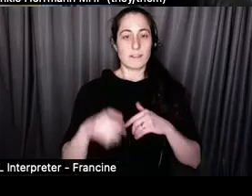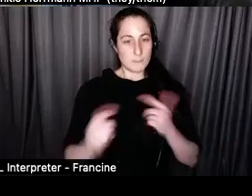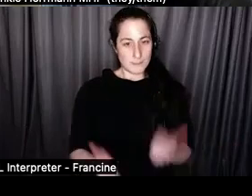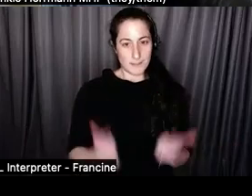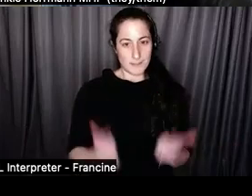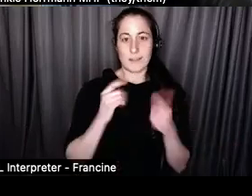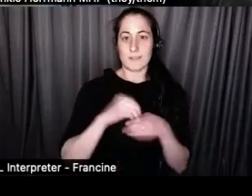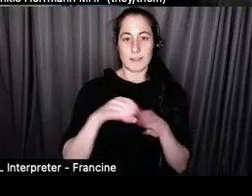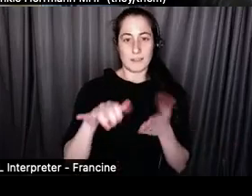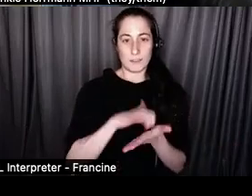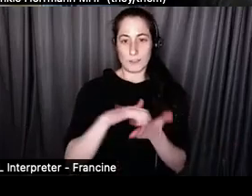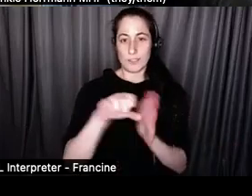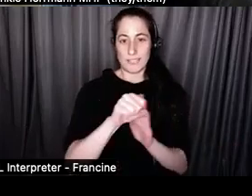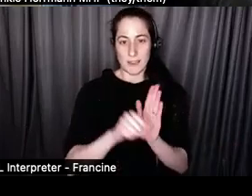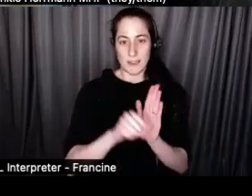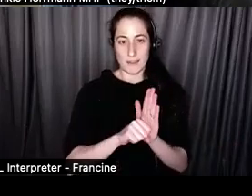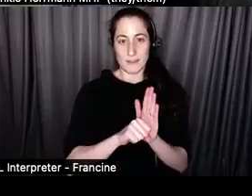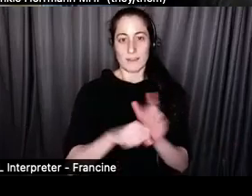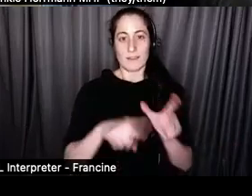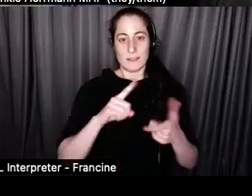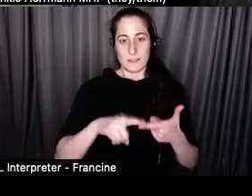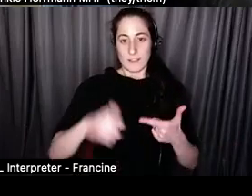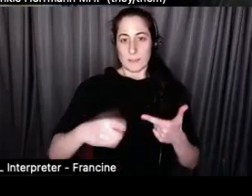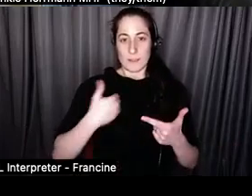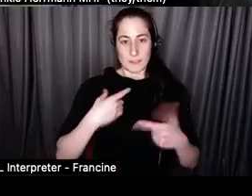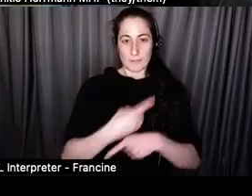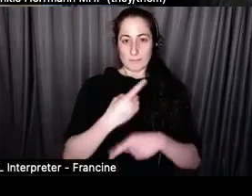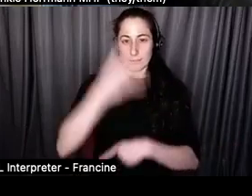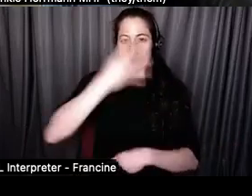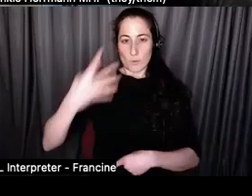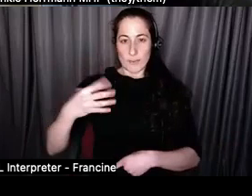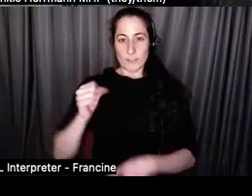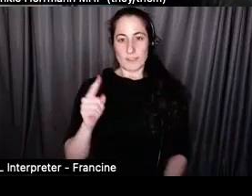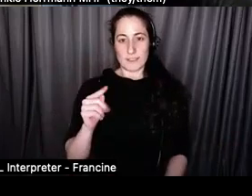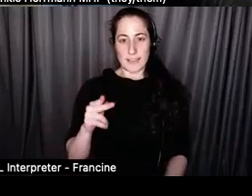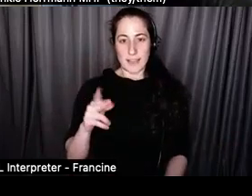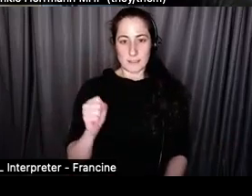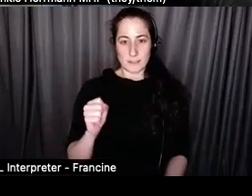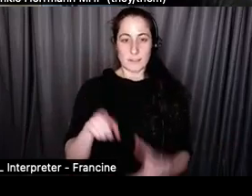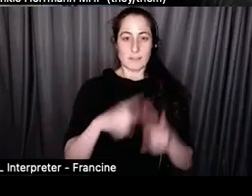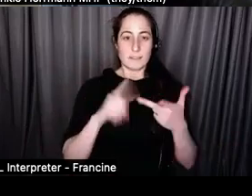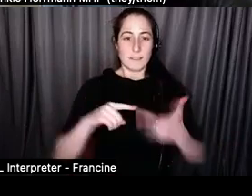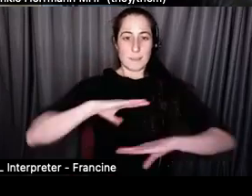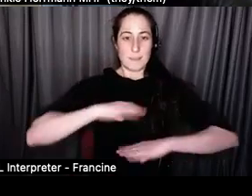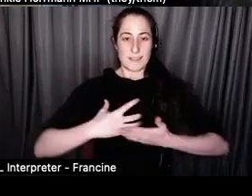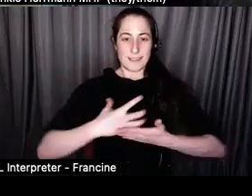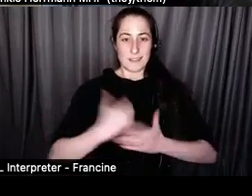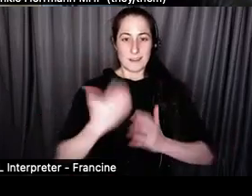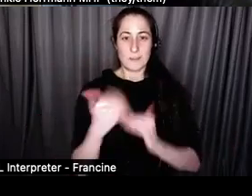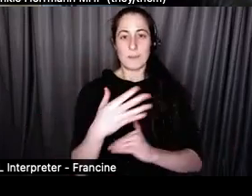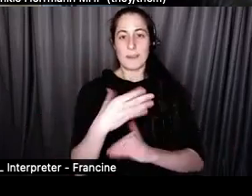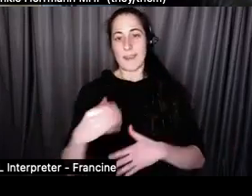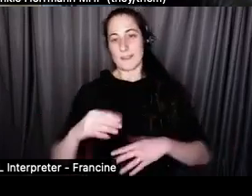York State. You have to have adequate immigration status. You have to meet the income limits, and you have to meet the resource